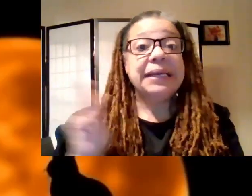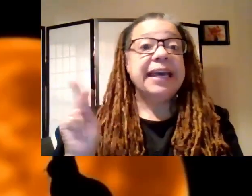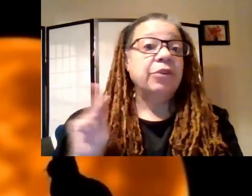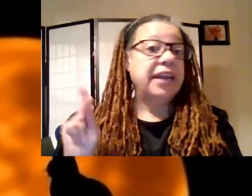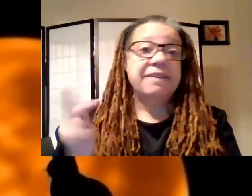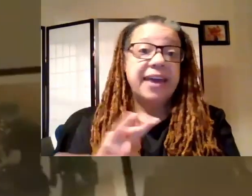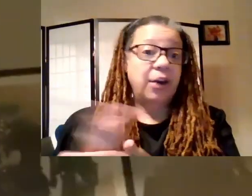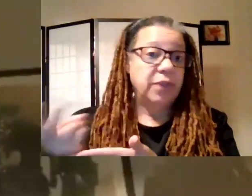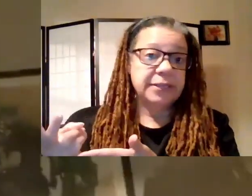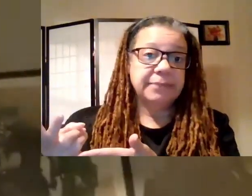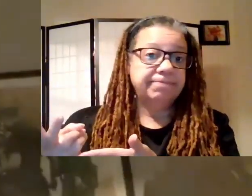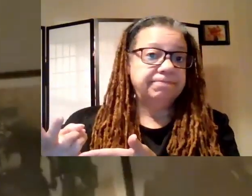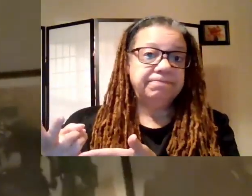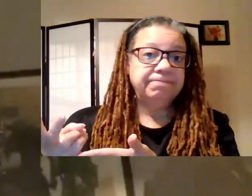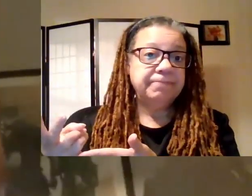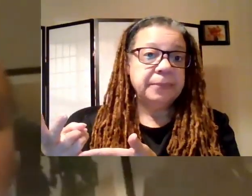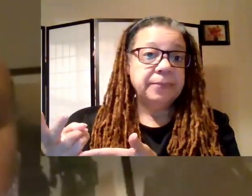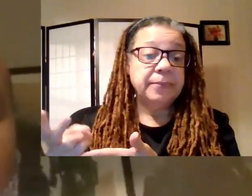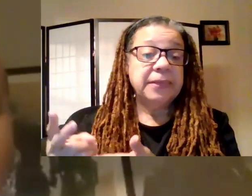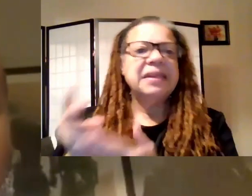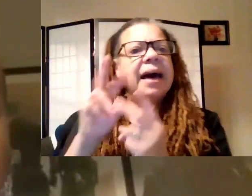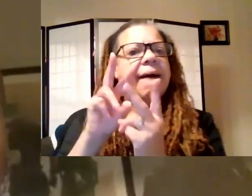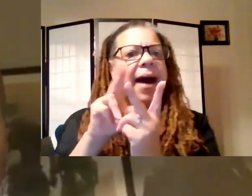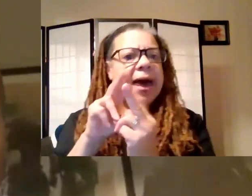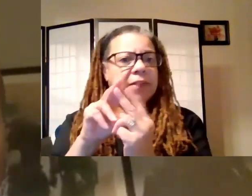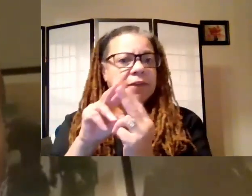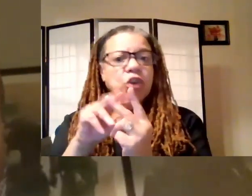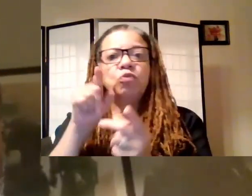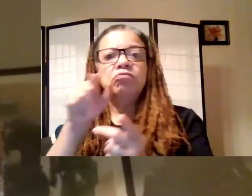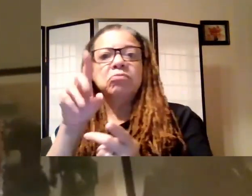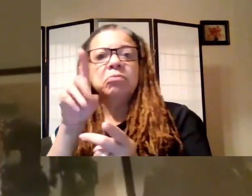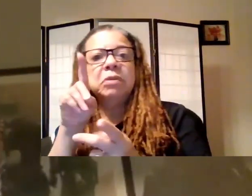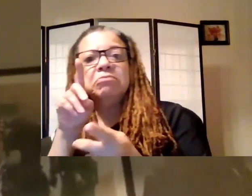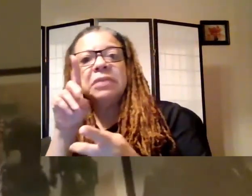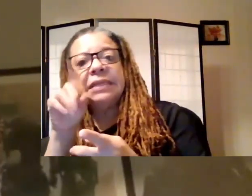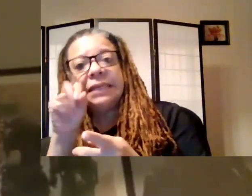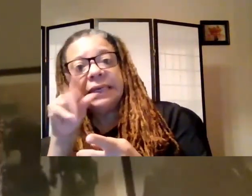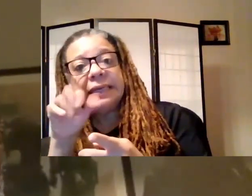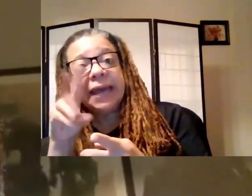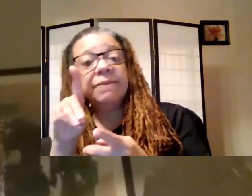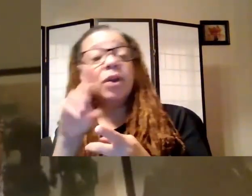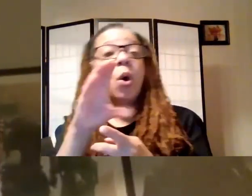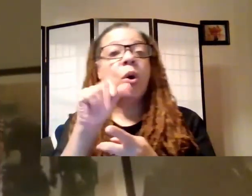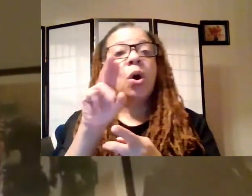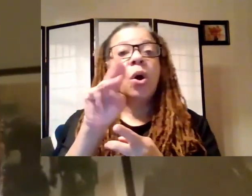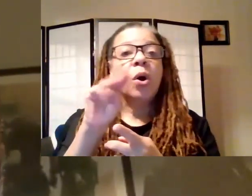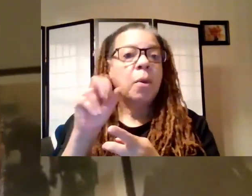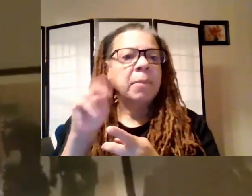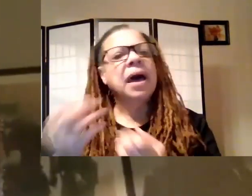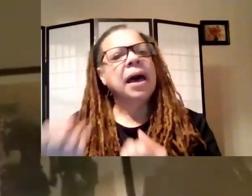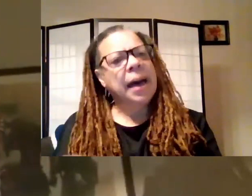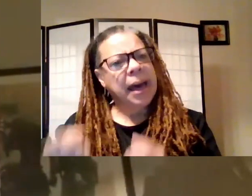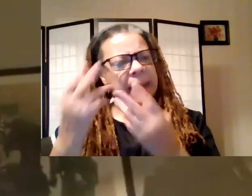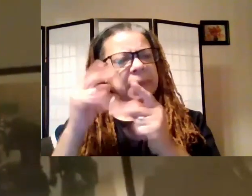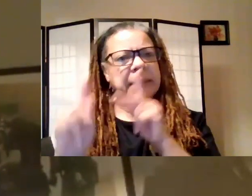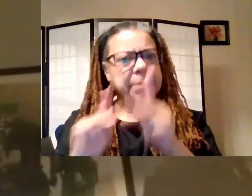Okay. And this is probably for either of you, Carmen or David. How many